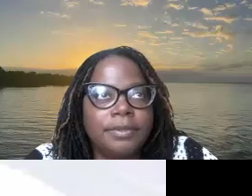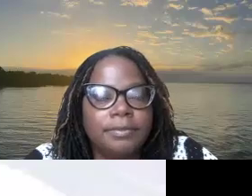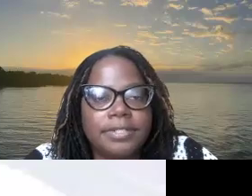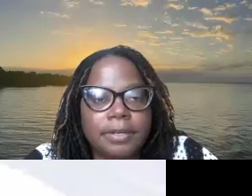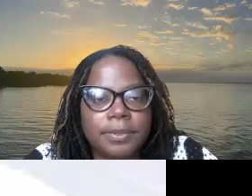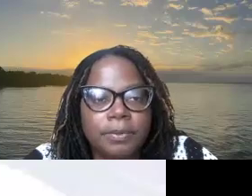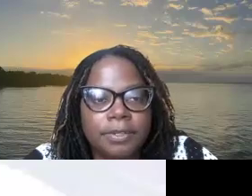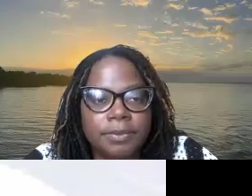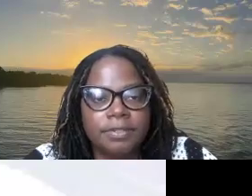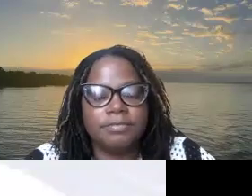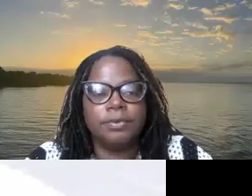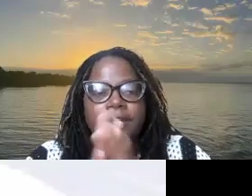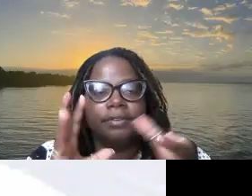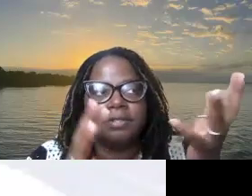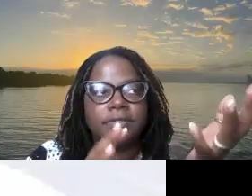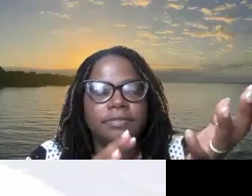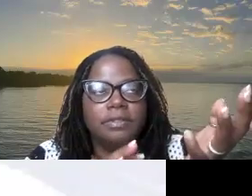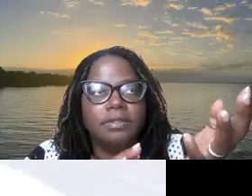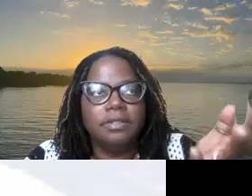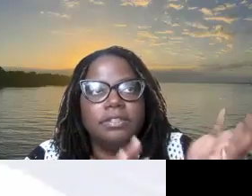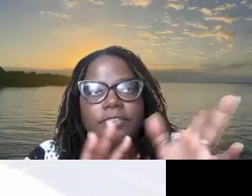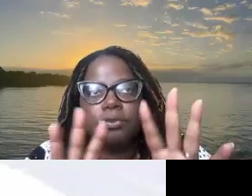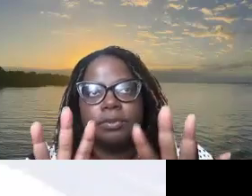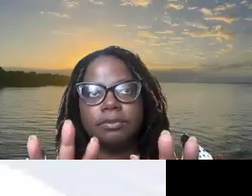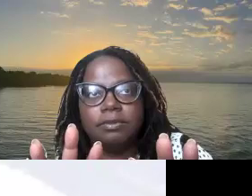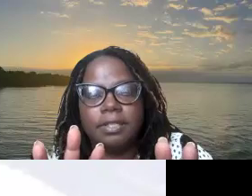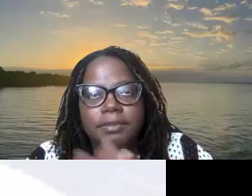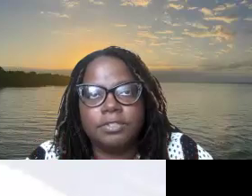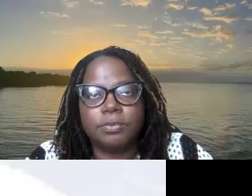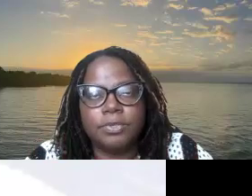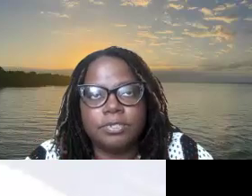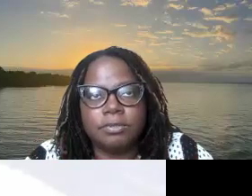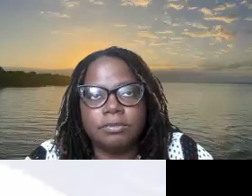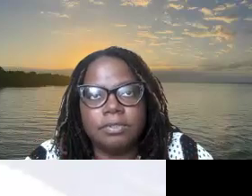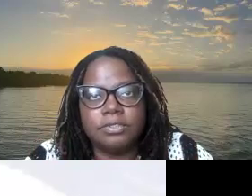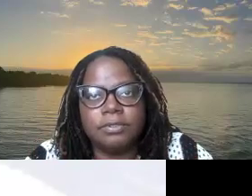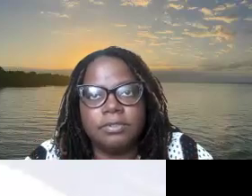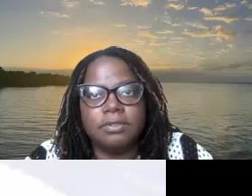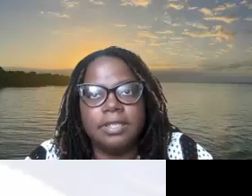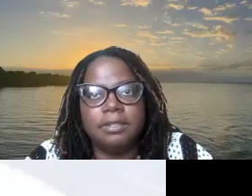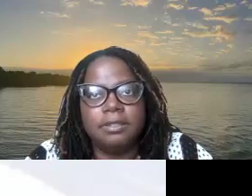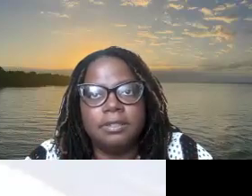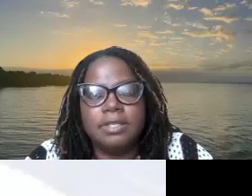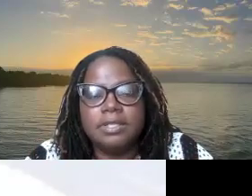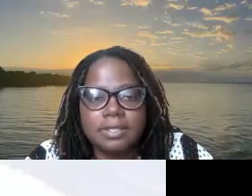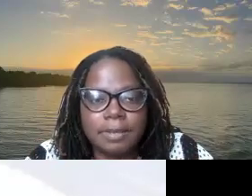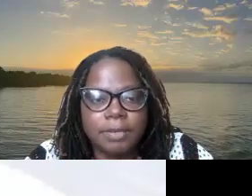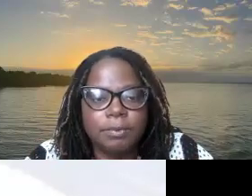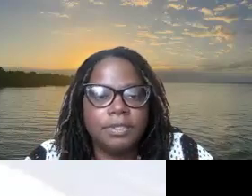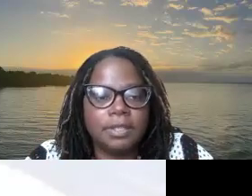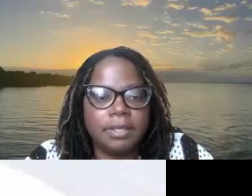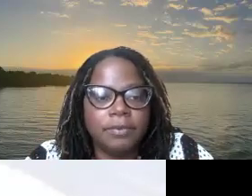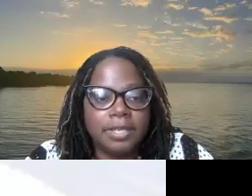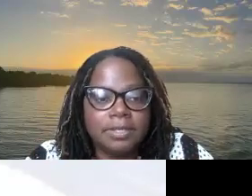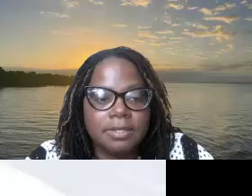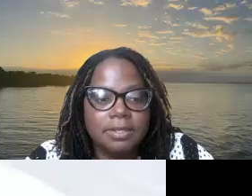way I do our race equity work. We have these 4 areas of individual, interpersonal, cultural, and systemic